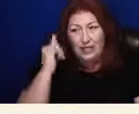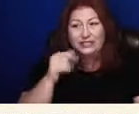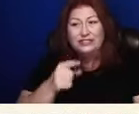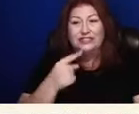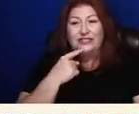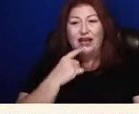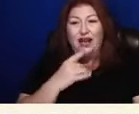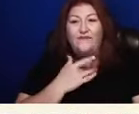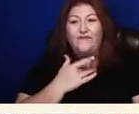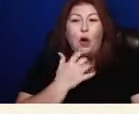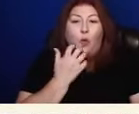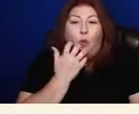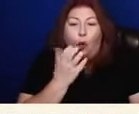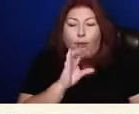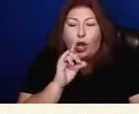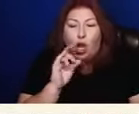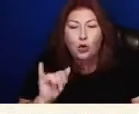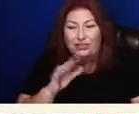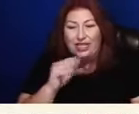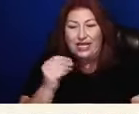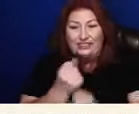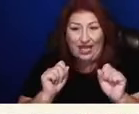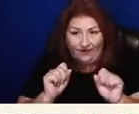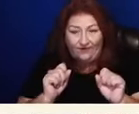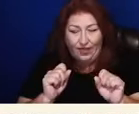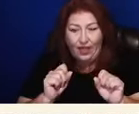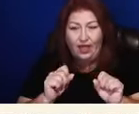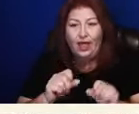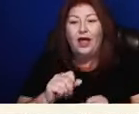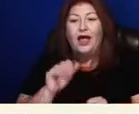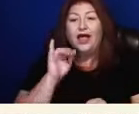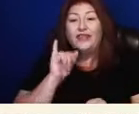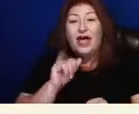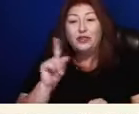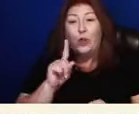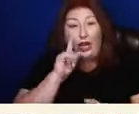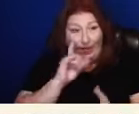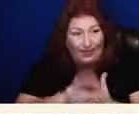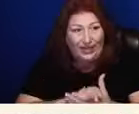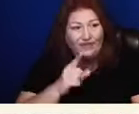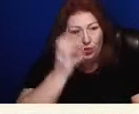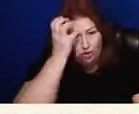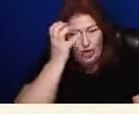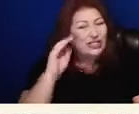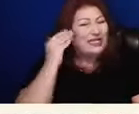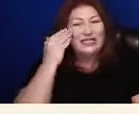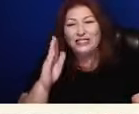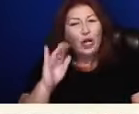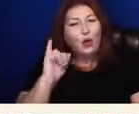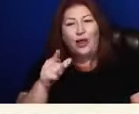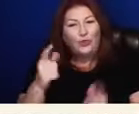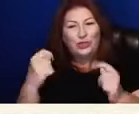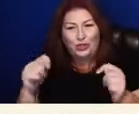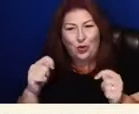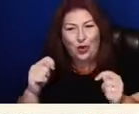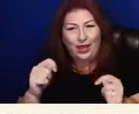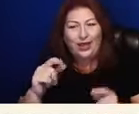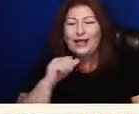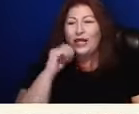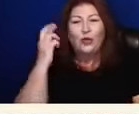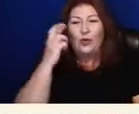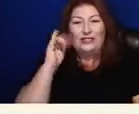and cozy and safe. Okay. That was where he believed that he's trash. He didn't know that he was a toy. He didn't know that he